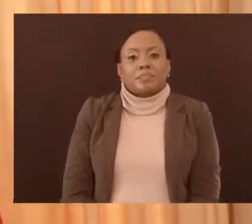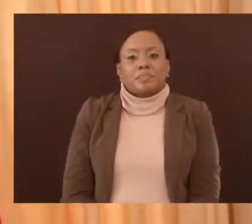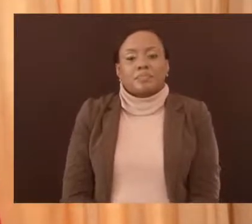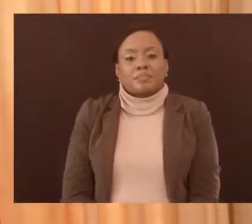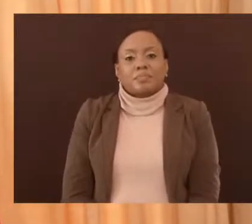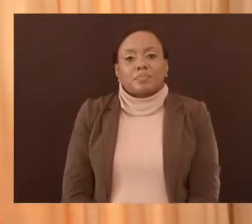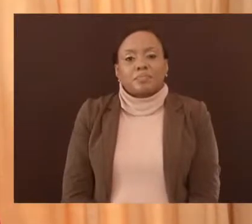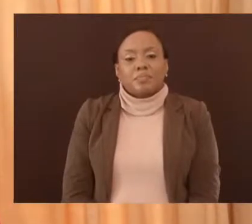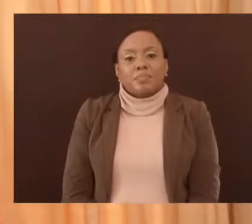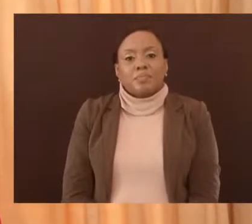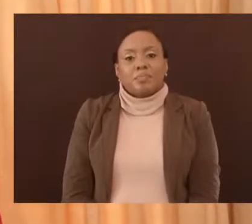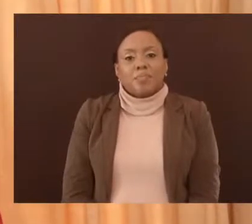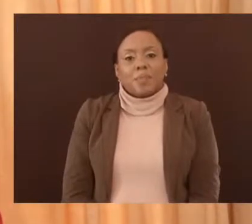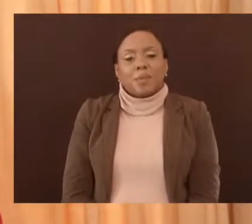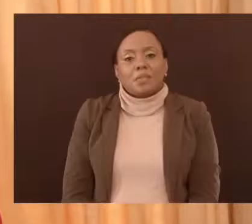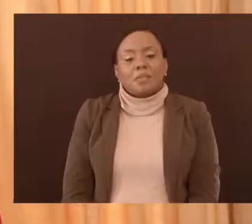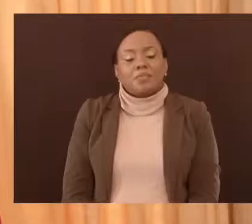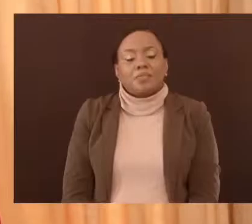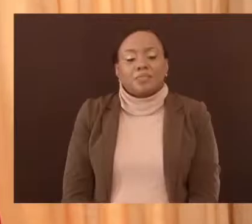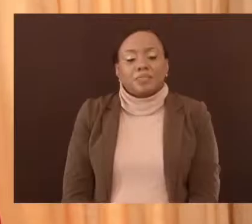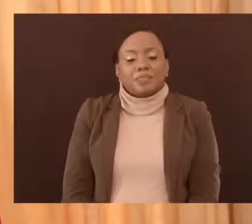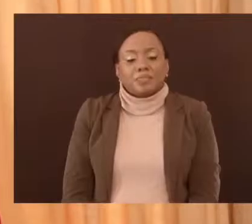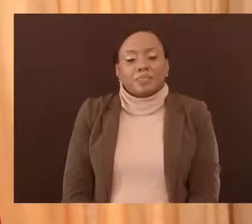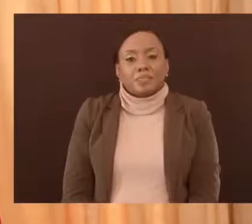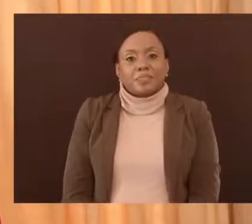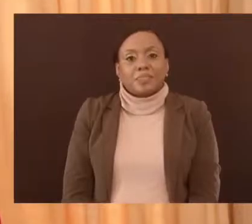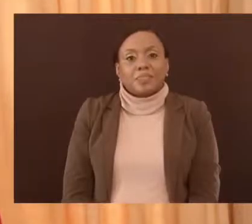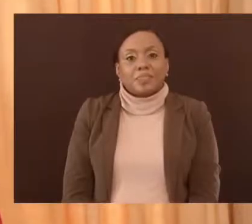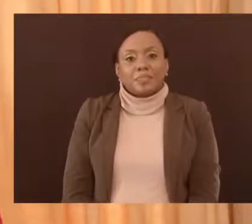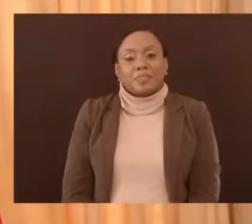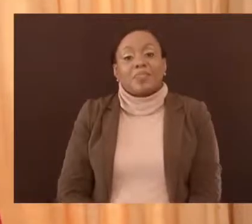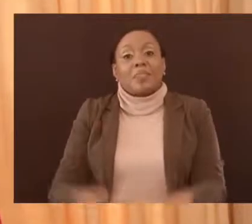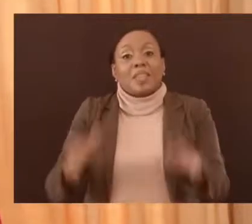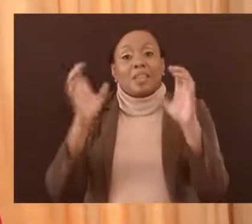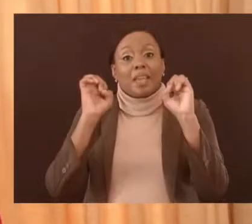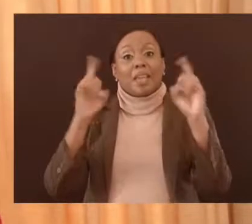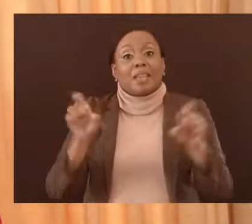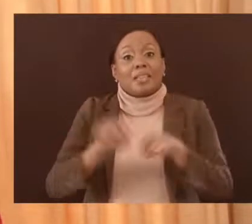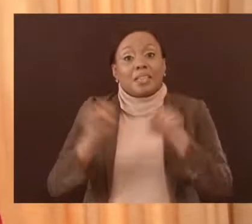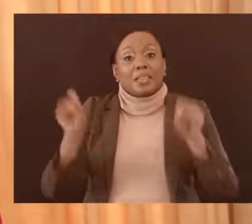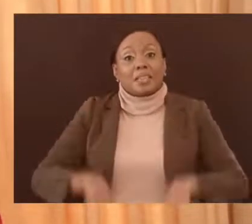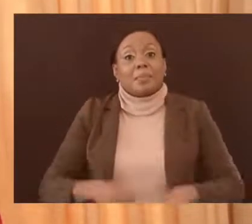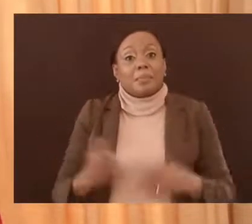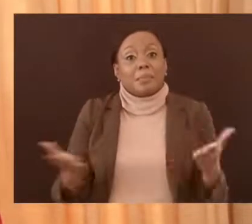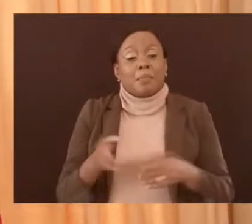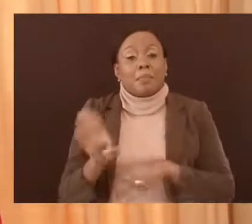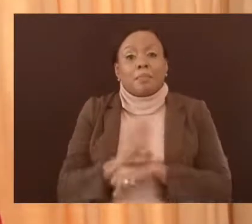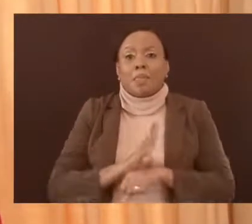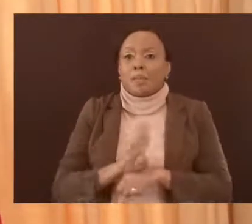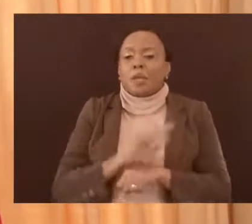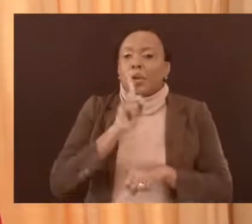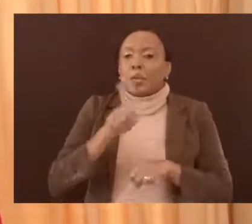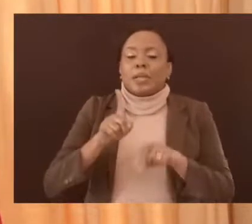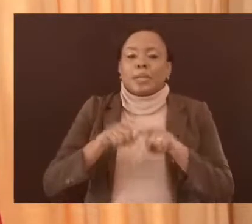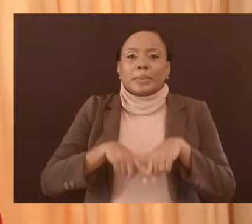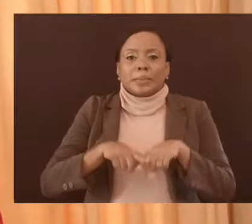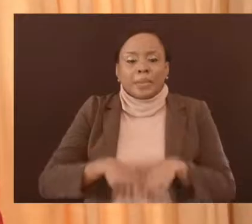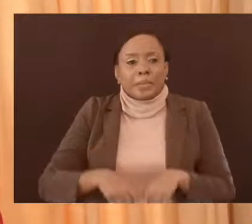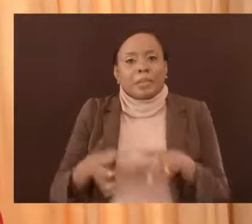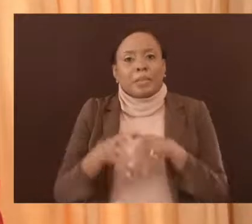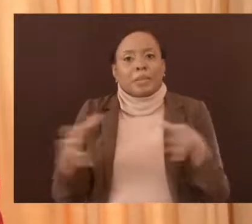educational system in Barbados to become heavily reliant on technological devices for the delivery of